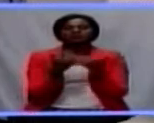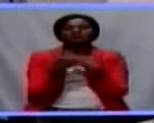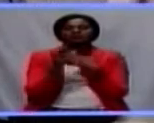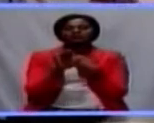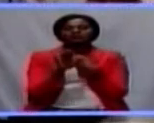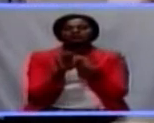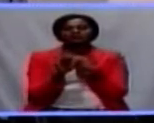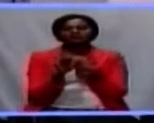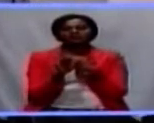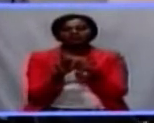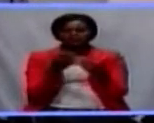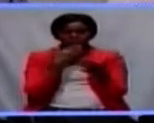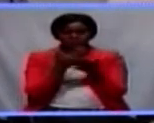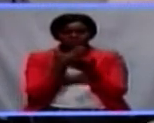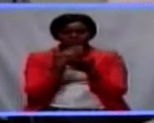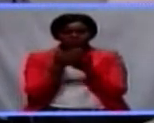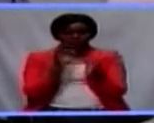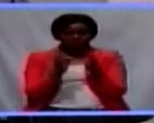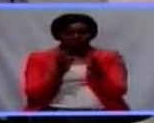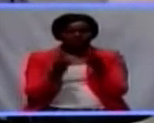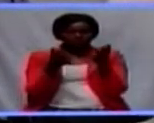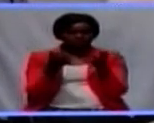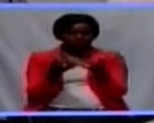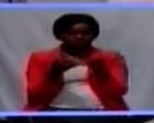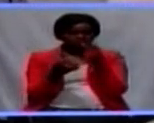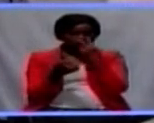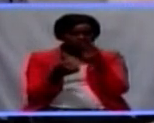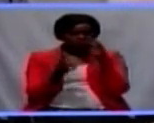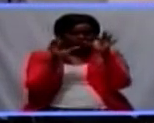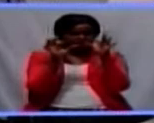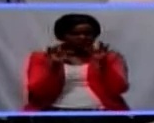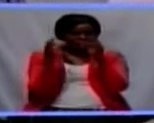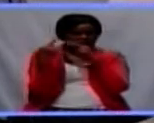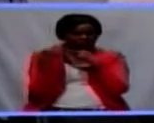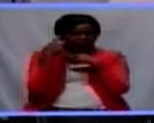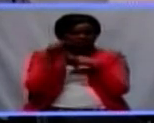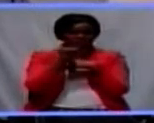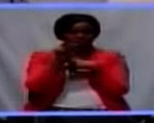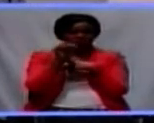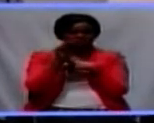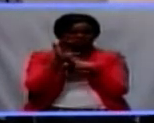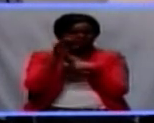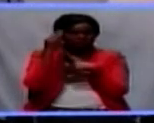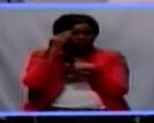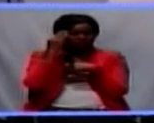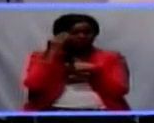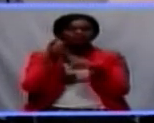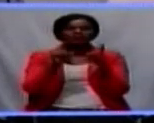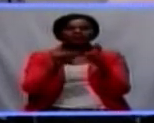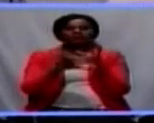it's formal. If you want to see the accountant for ZNBC, you know where to find them,